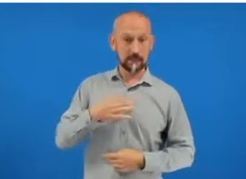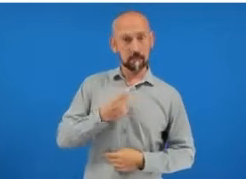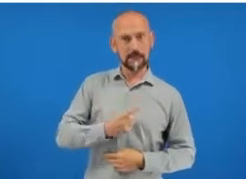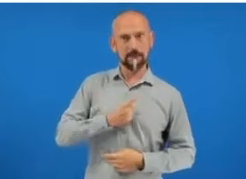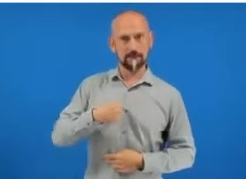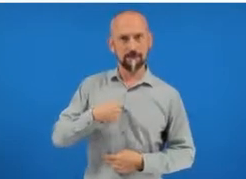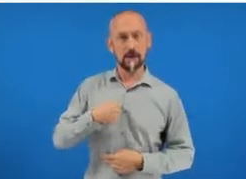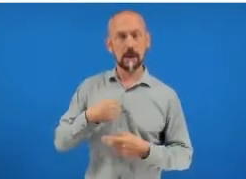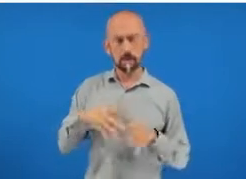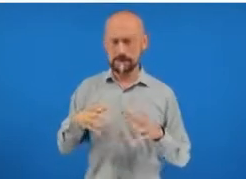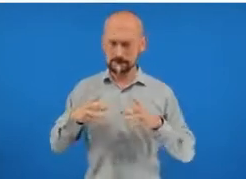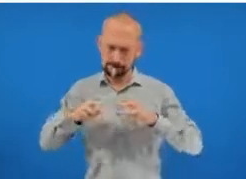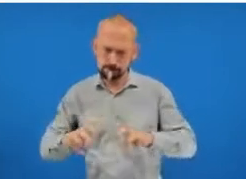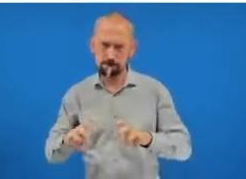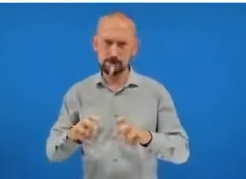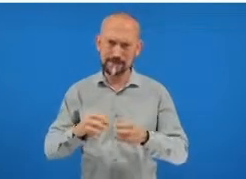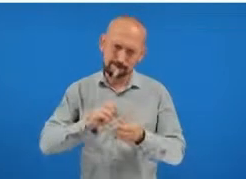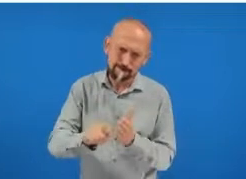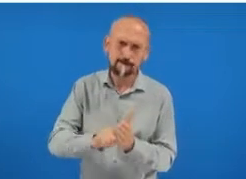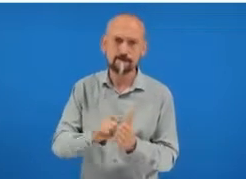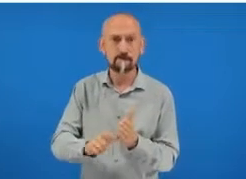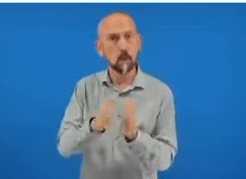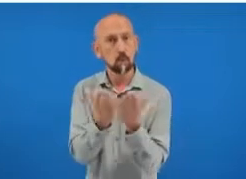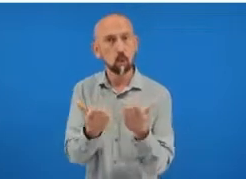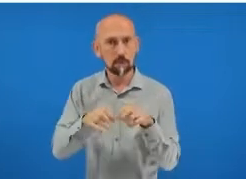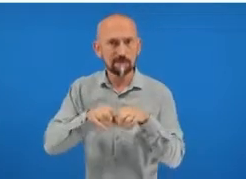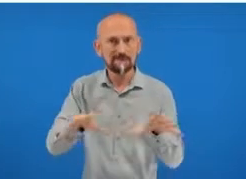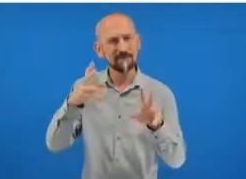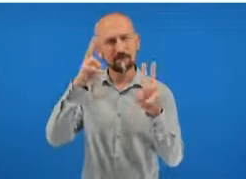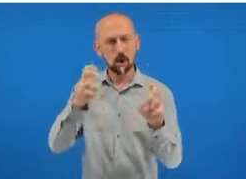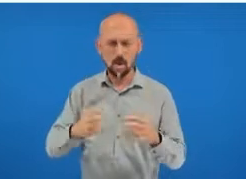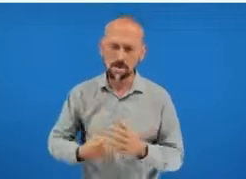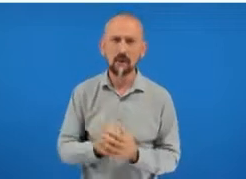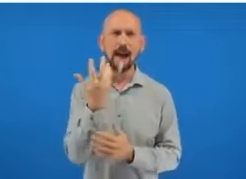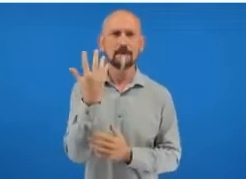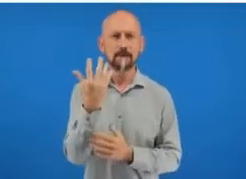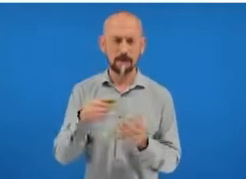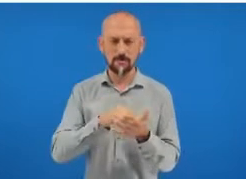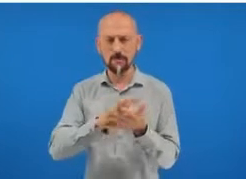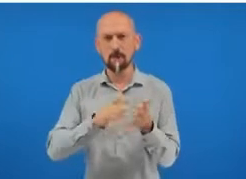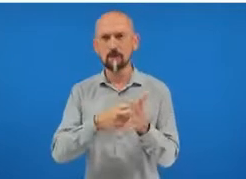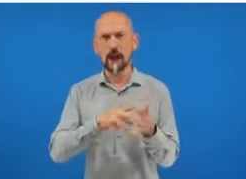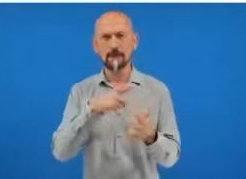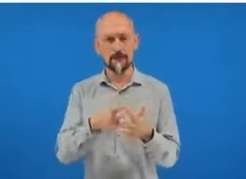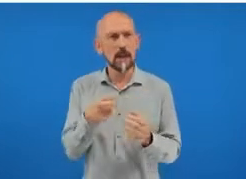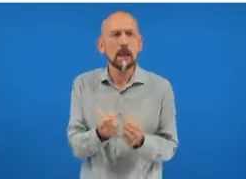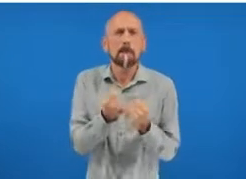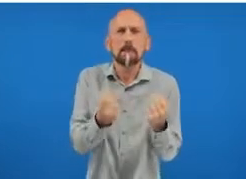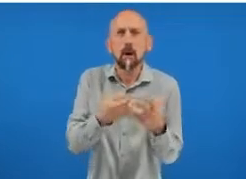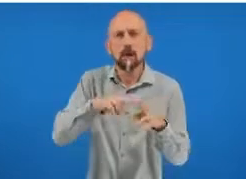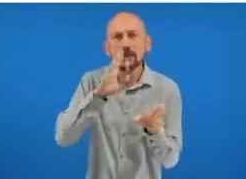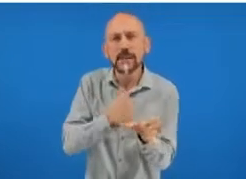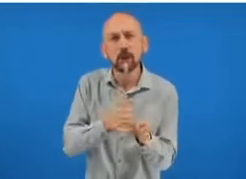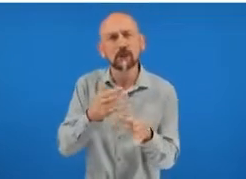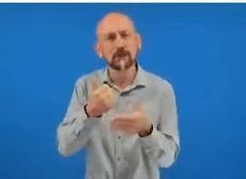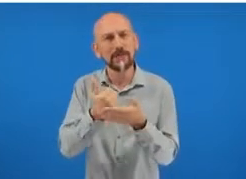book, Thrive, The Power of Psychological Therapies, if you'd like to look at them in detail. But broadly speaking, it said